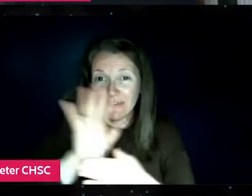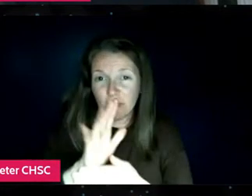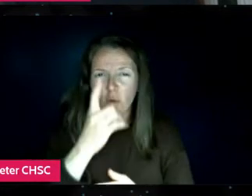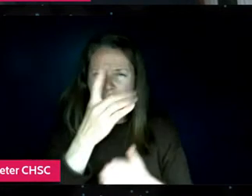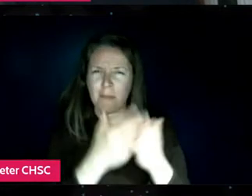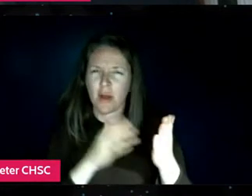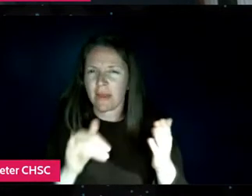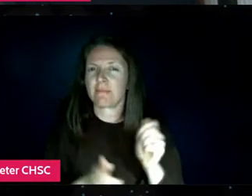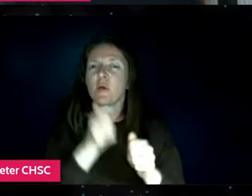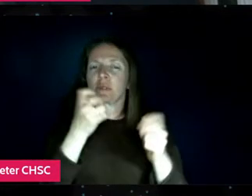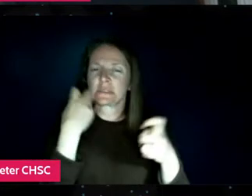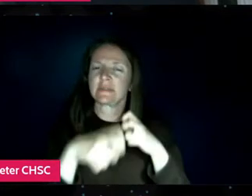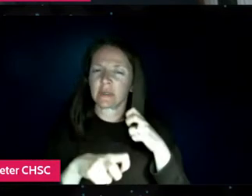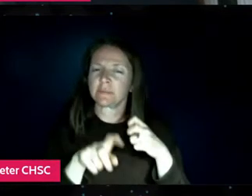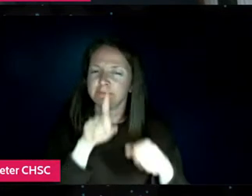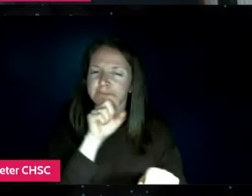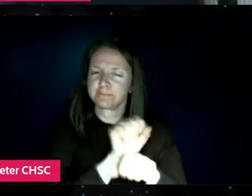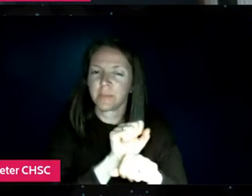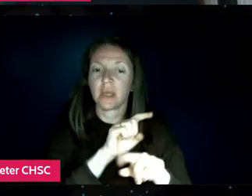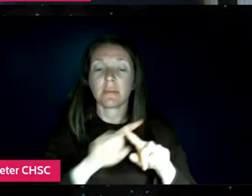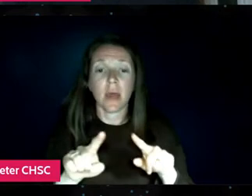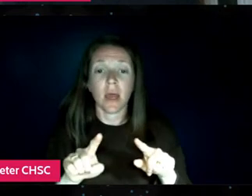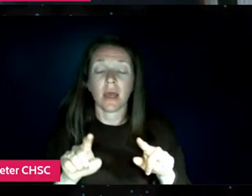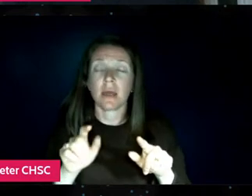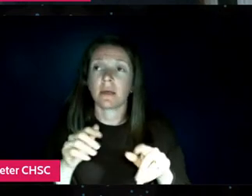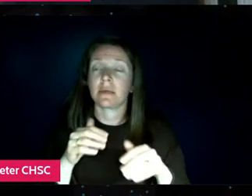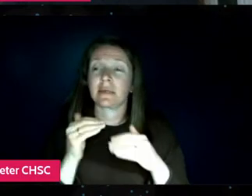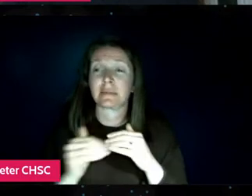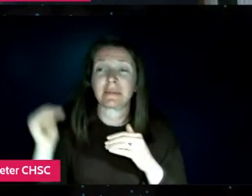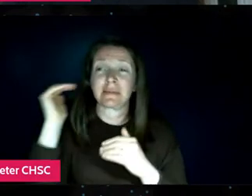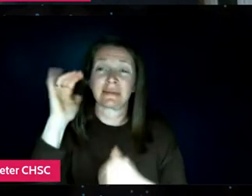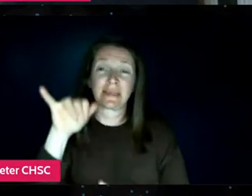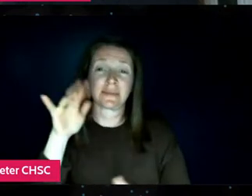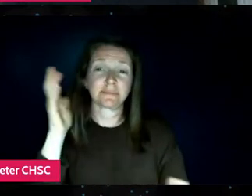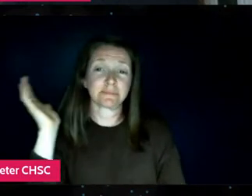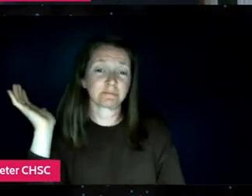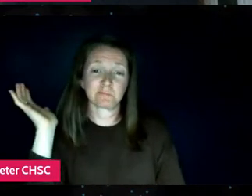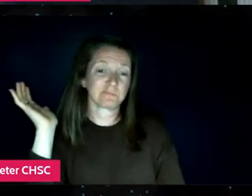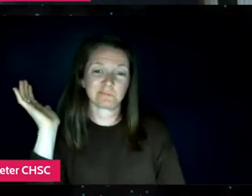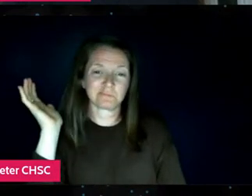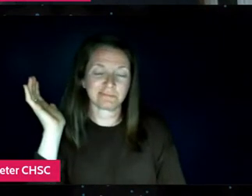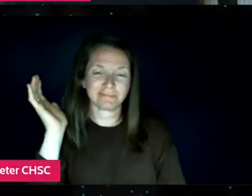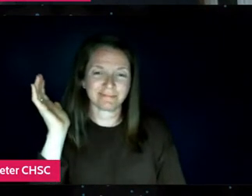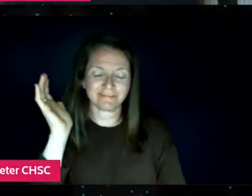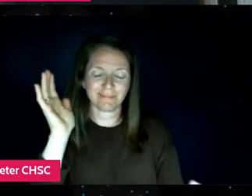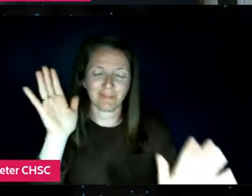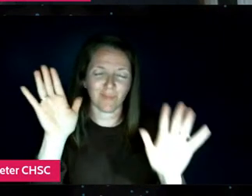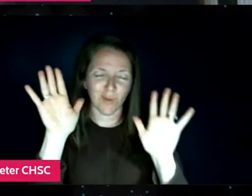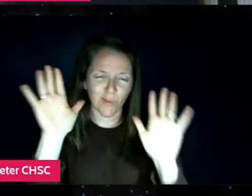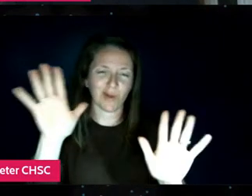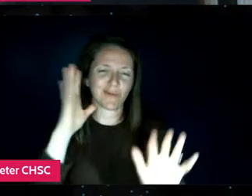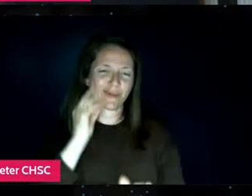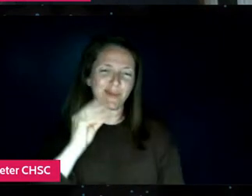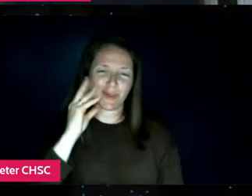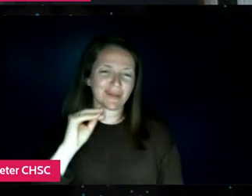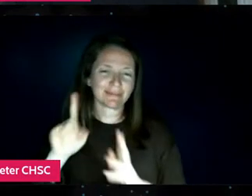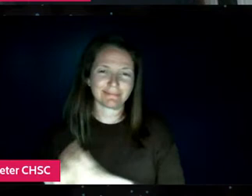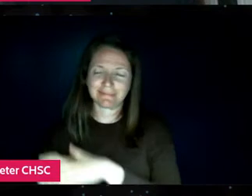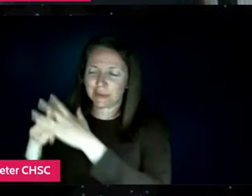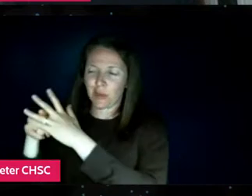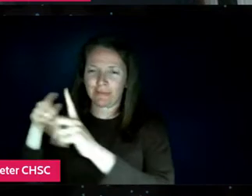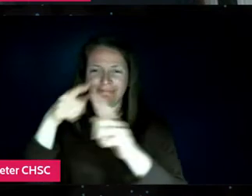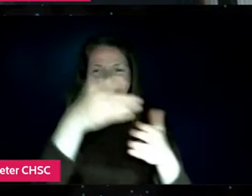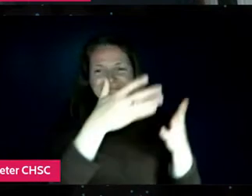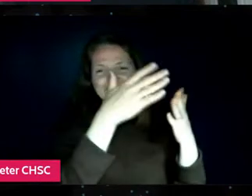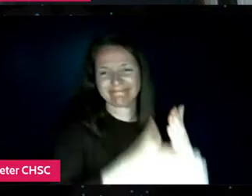most difficult. But beyond that, honestly, it was such a wonderful experience from beginning to end. Even with